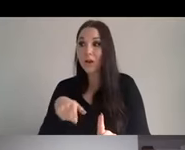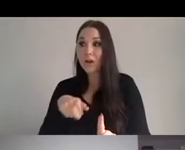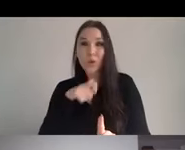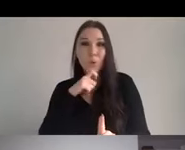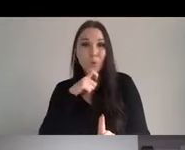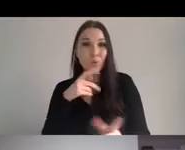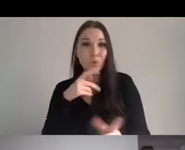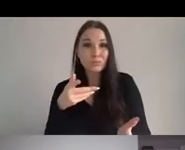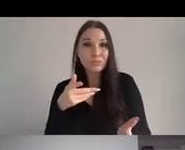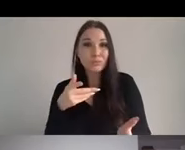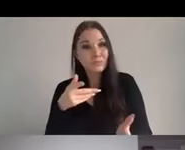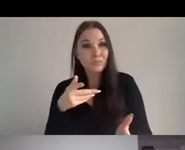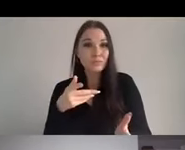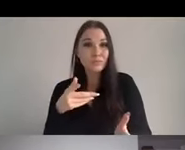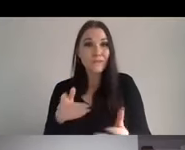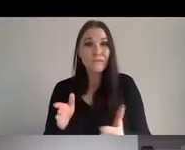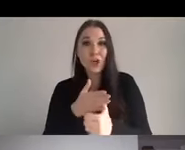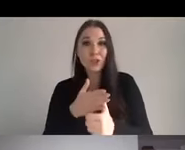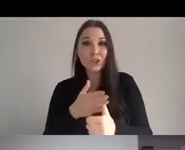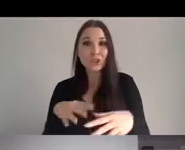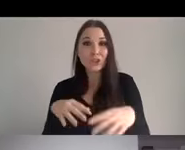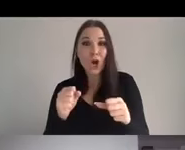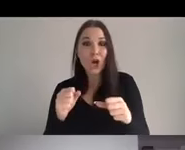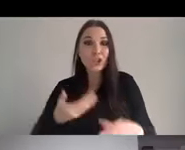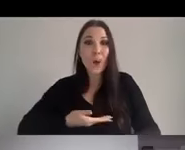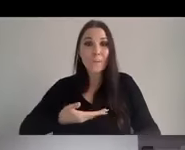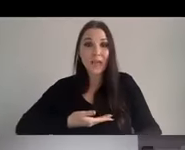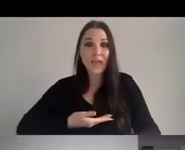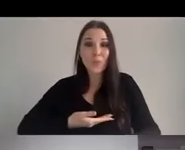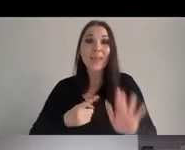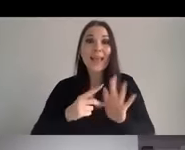maybe they first just start in the company as with an internship or something,